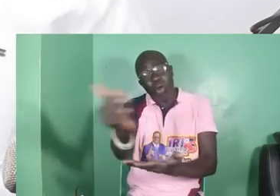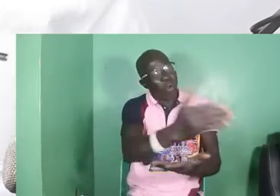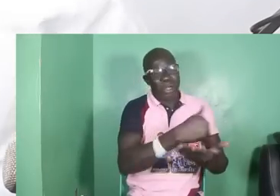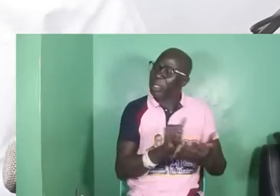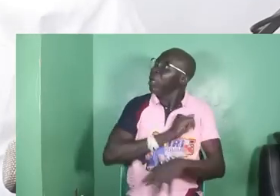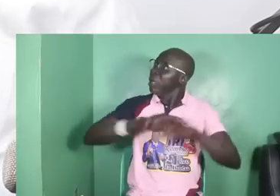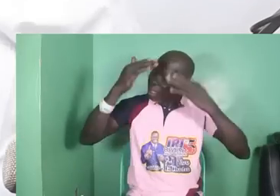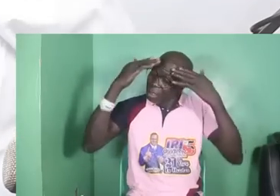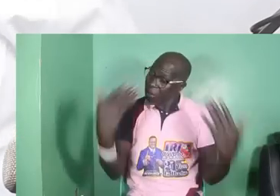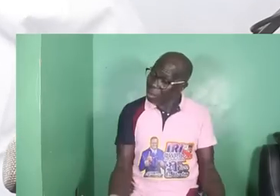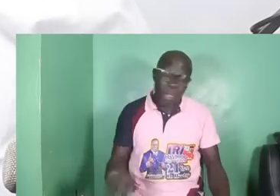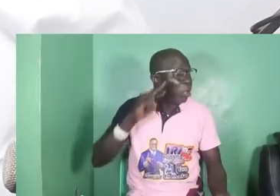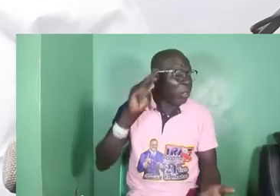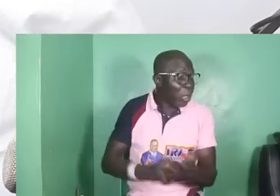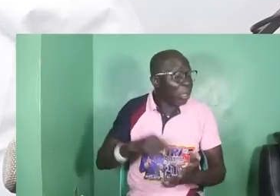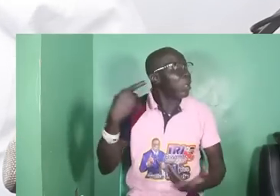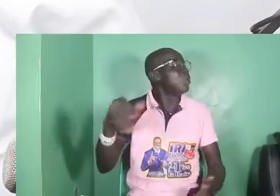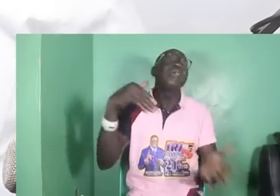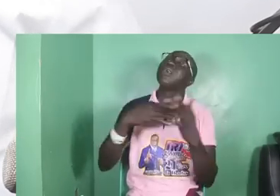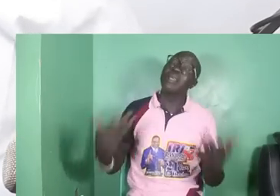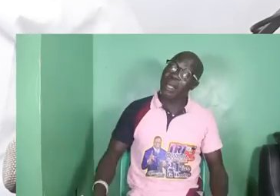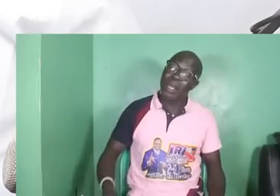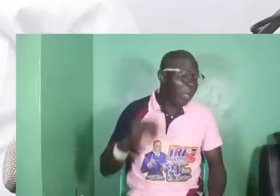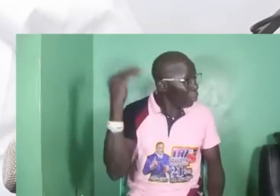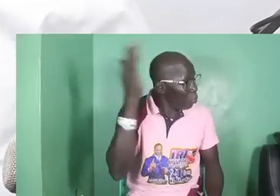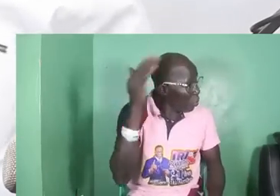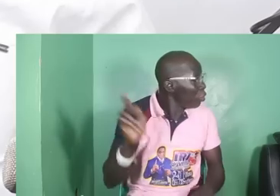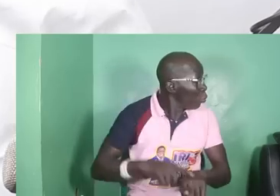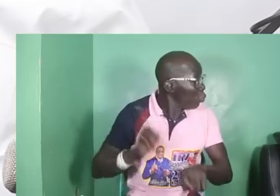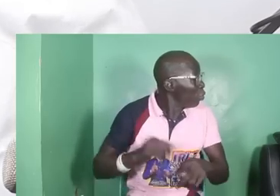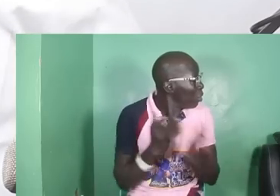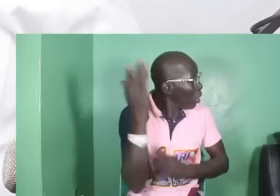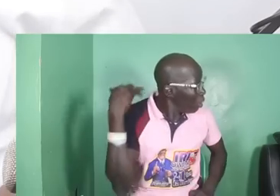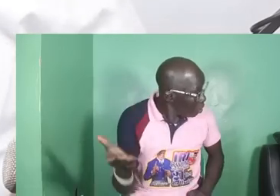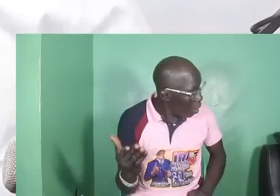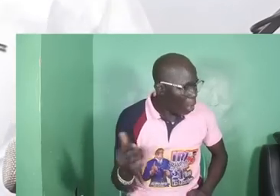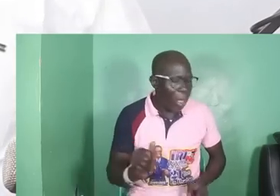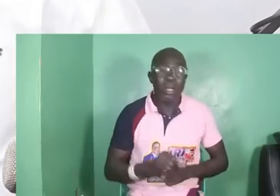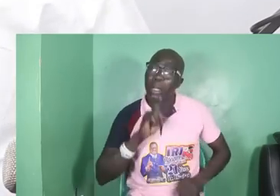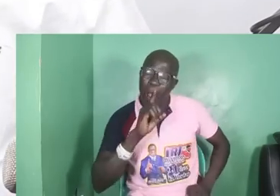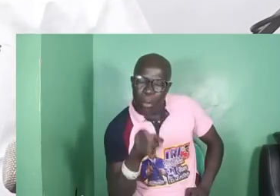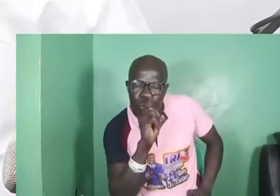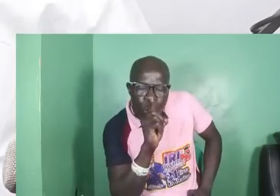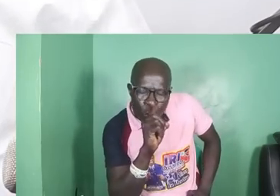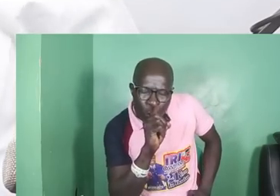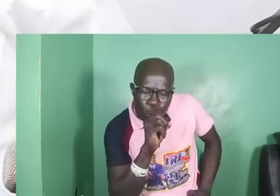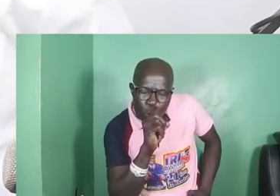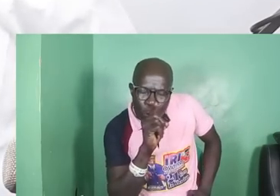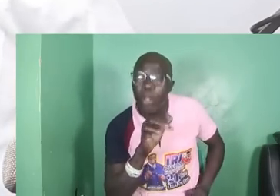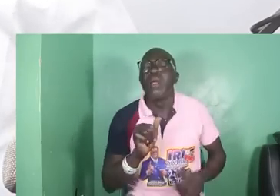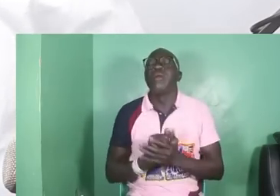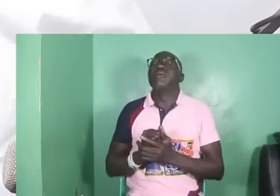She will snatch away all the children from you. They will not know. Yeah, boy, make sure you are in your right senses. No. She not that it's true.